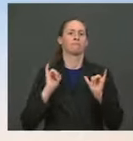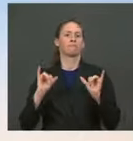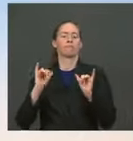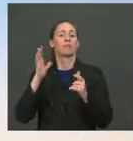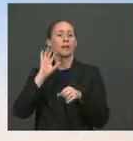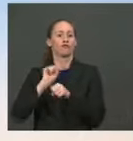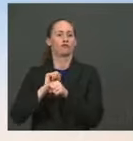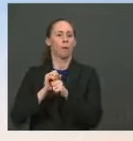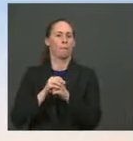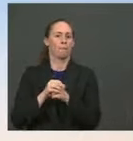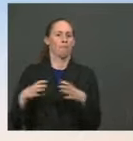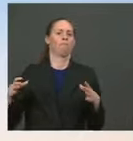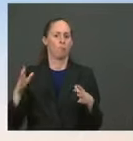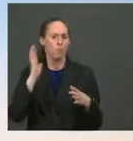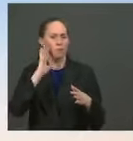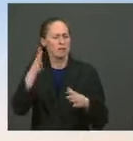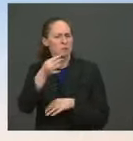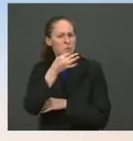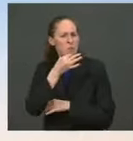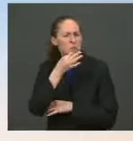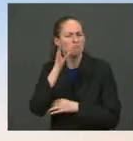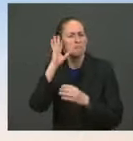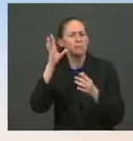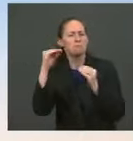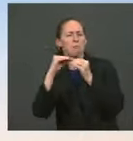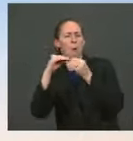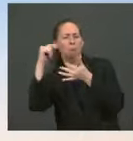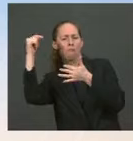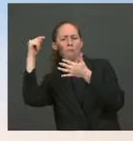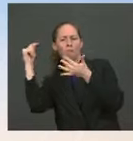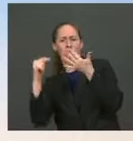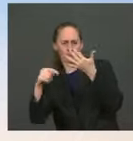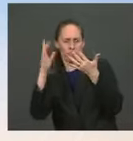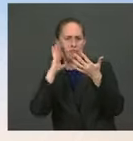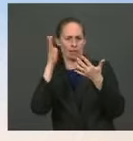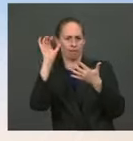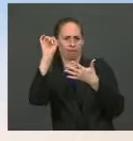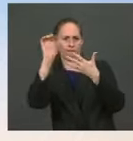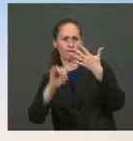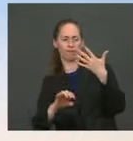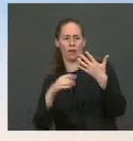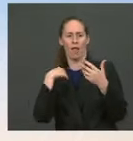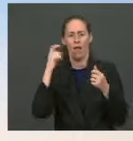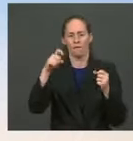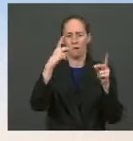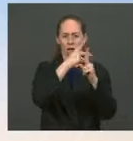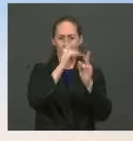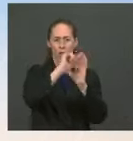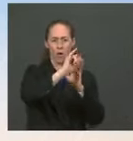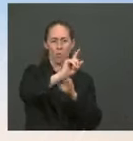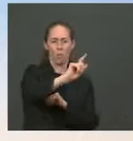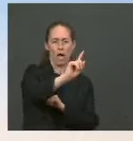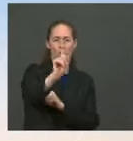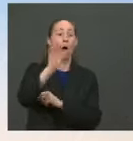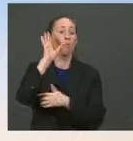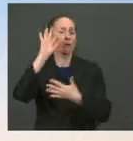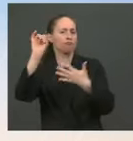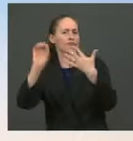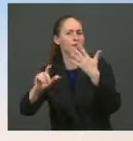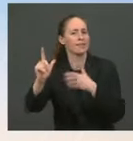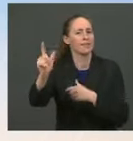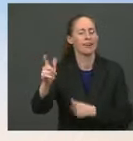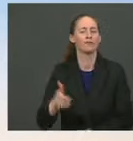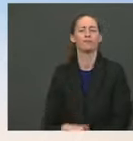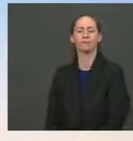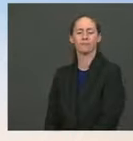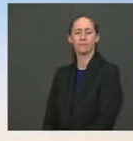future, but there are projects that are ready to go, and we're going to identify that, and we'll have more to share as the days come. And following up actually on Trevor's